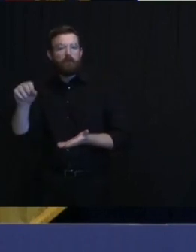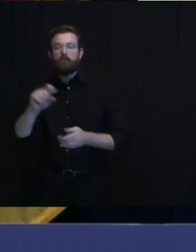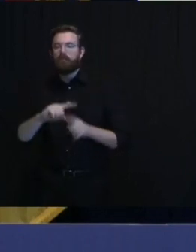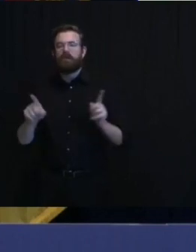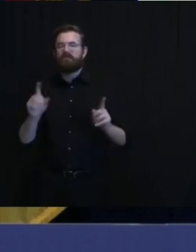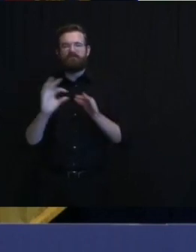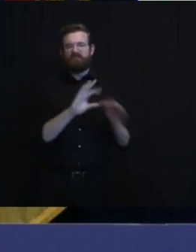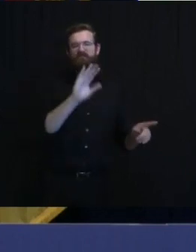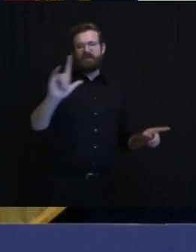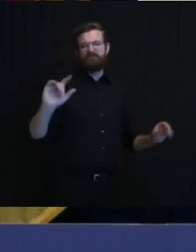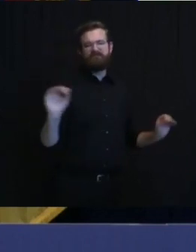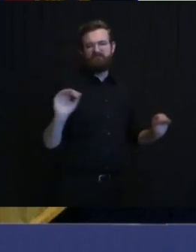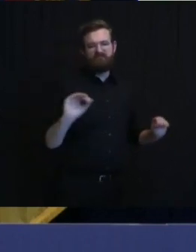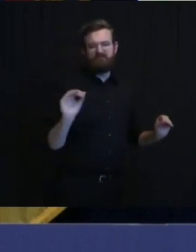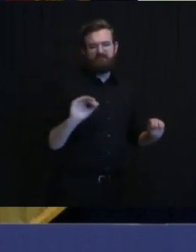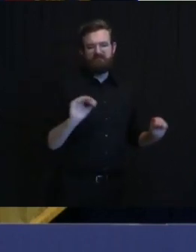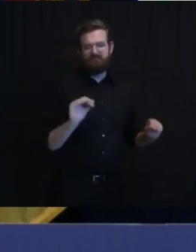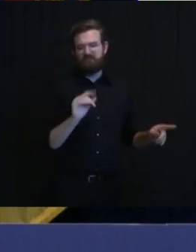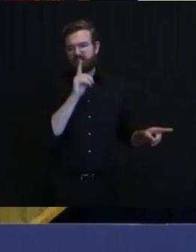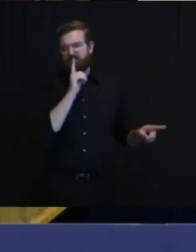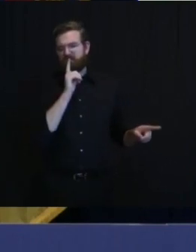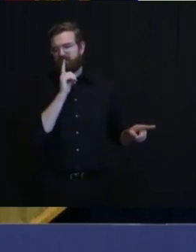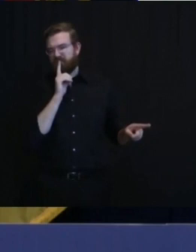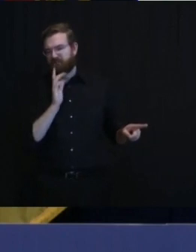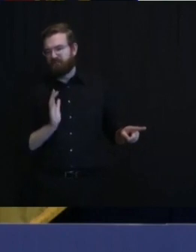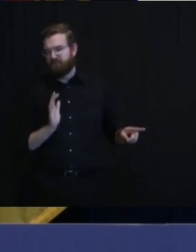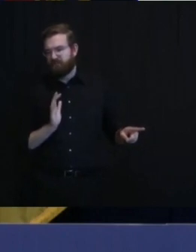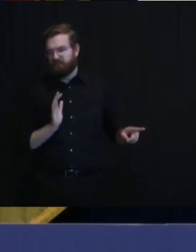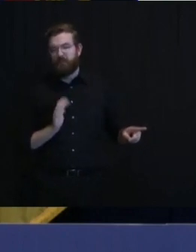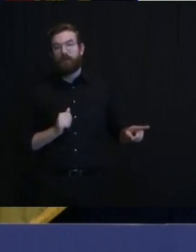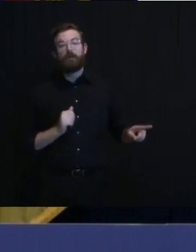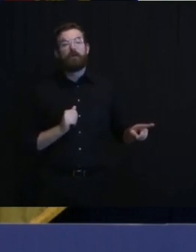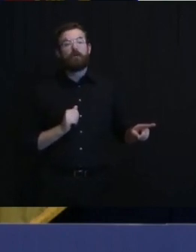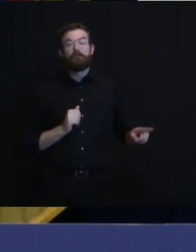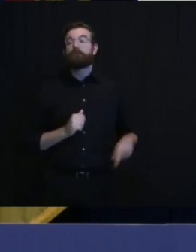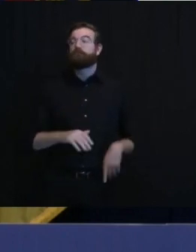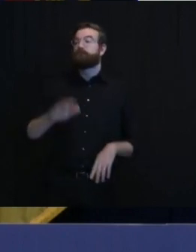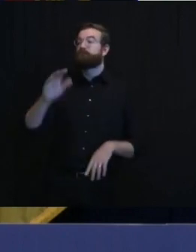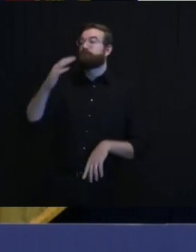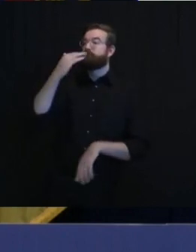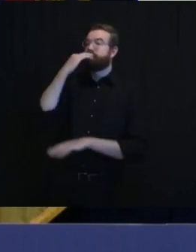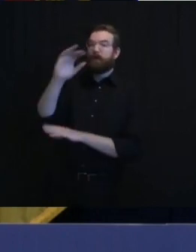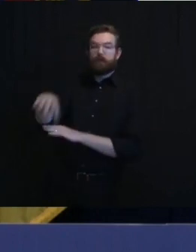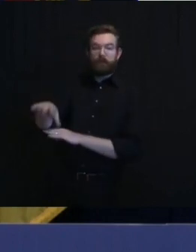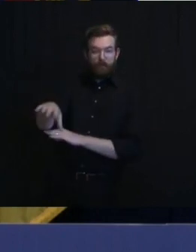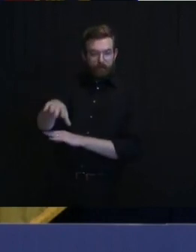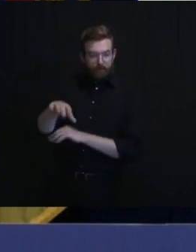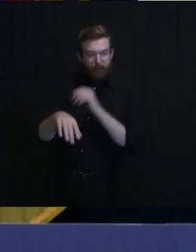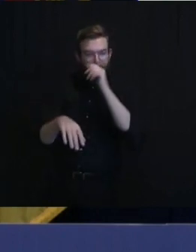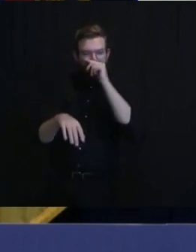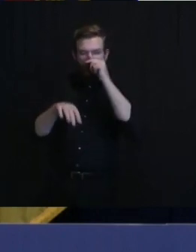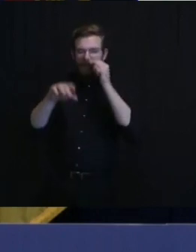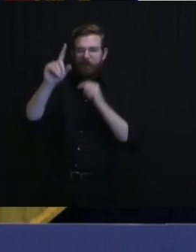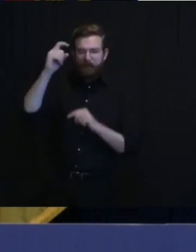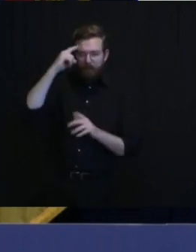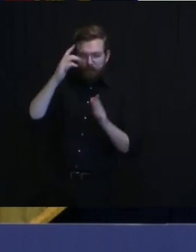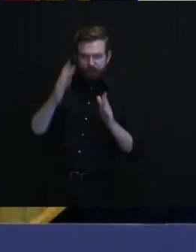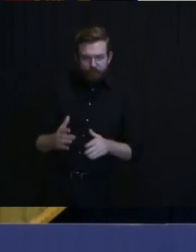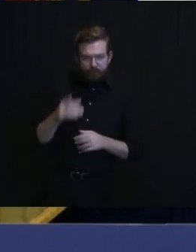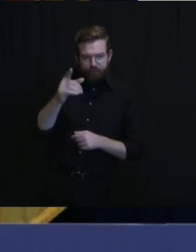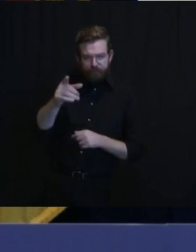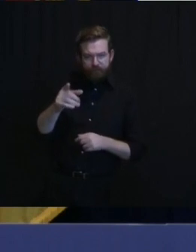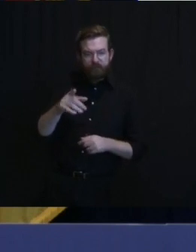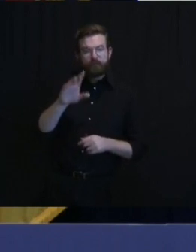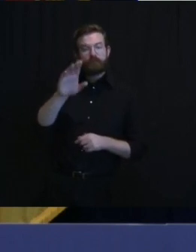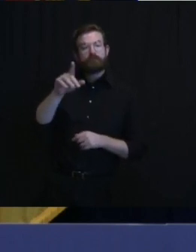Governor, as we head to the end of the week, what are you hearing about the vote by mail process from Tuesday? And what is the state's actual goal with testing